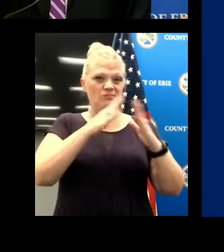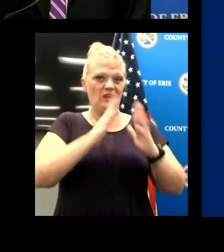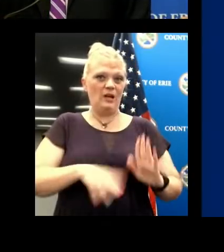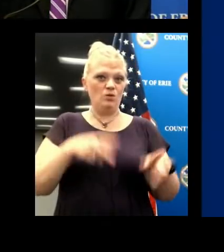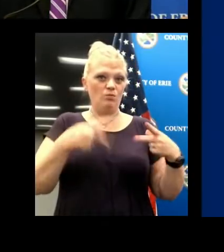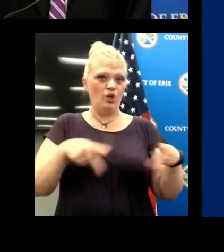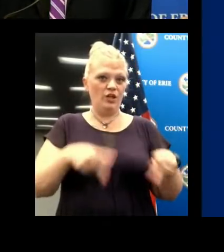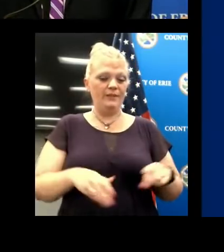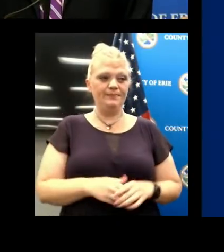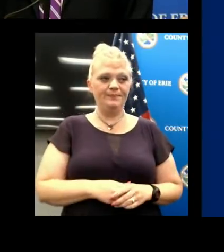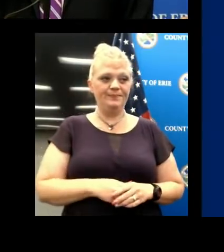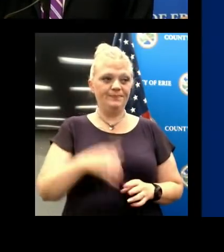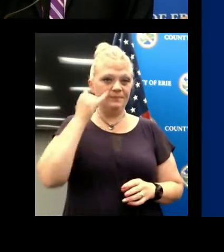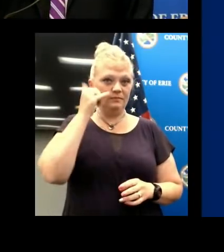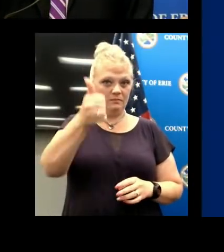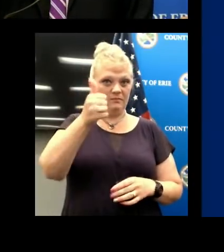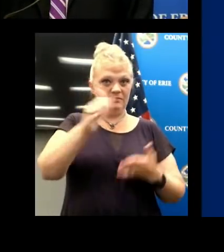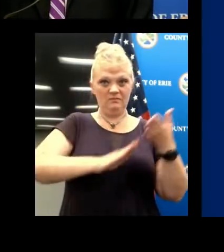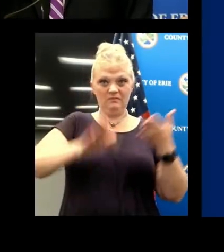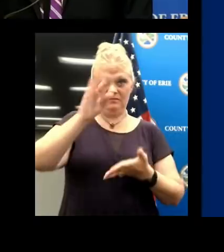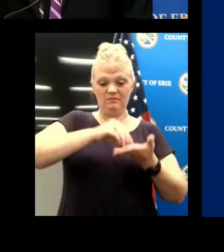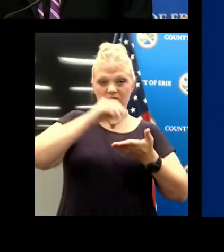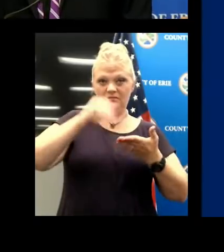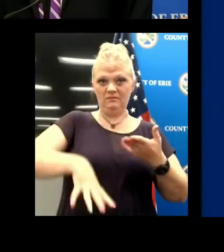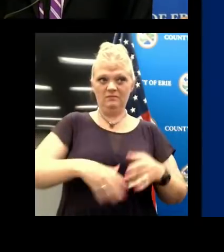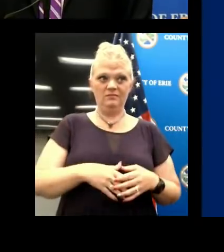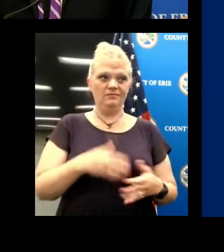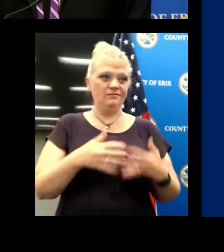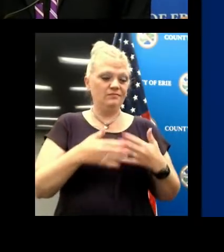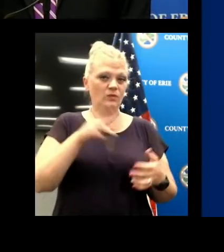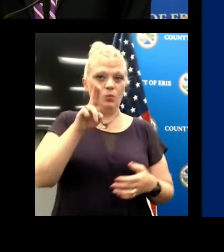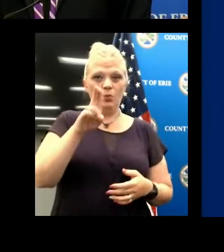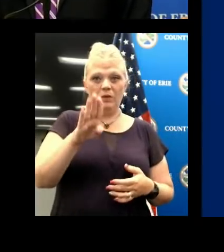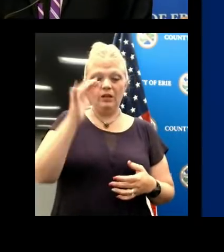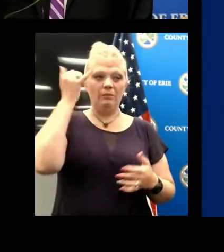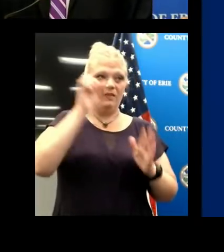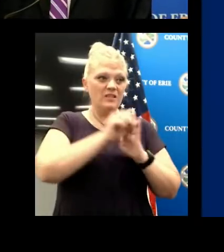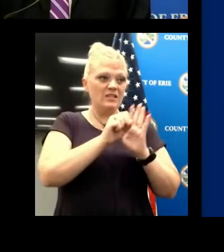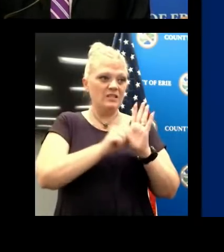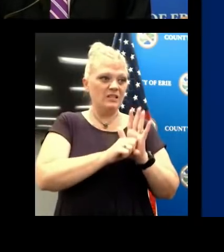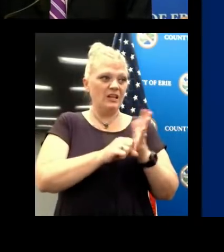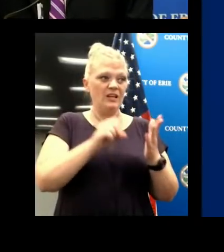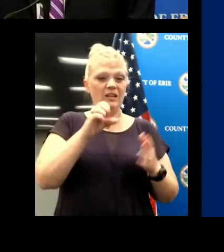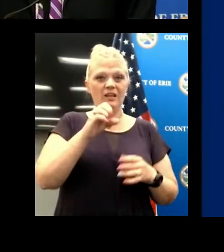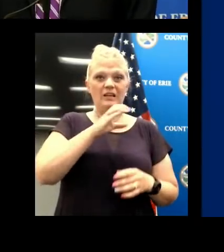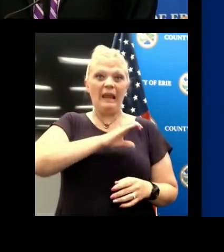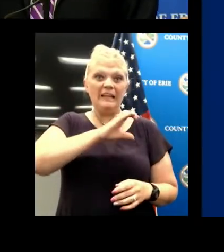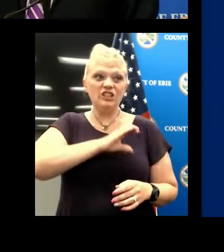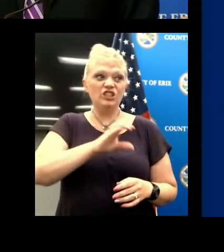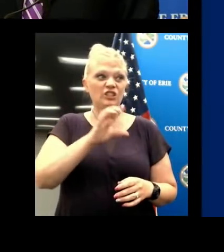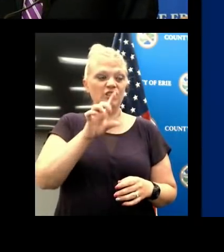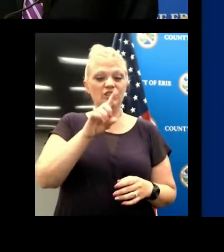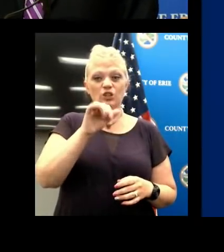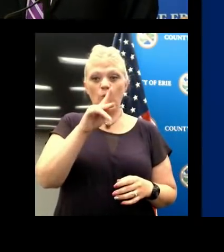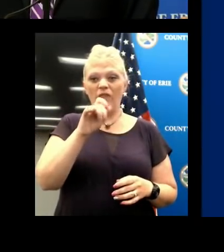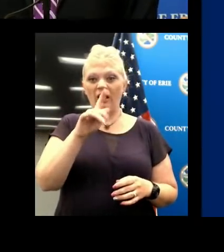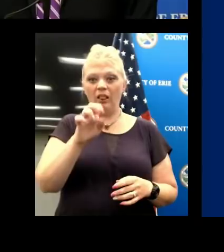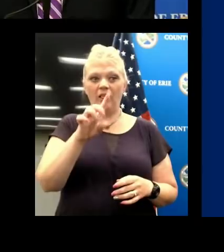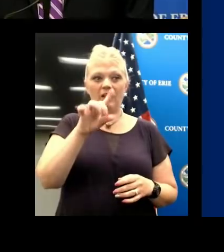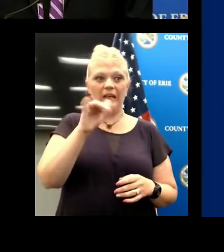So, if you're a college student, whether it's University of Buffalo, Buff State, or for that matter, Canisius College, Duville,